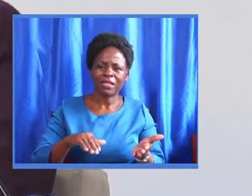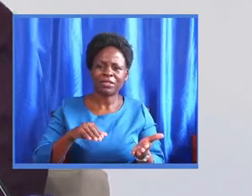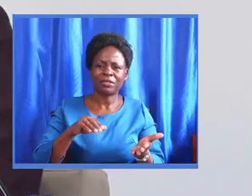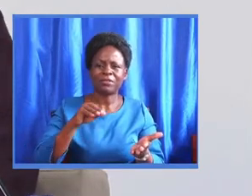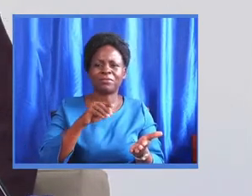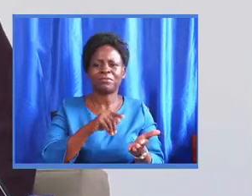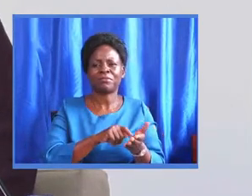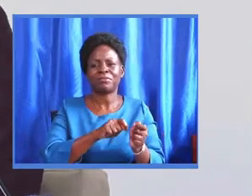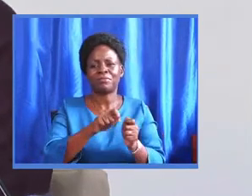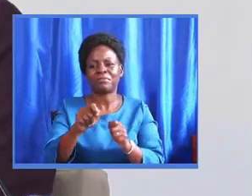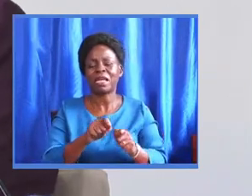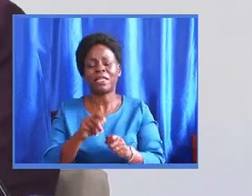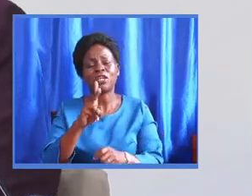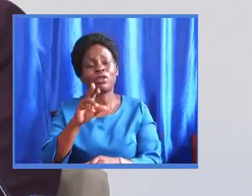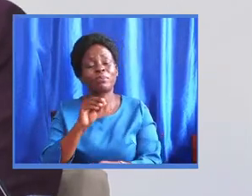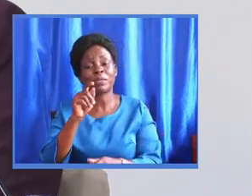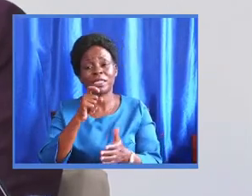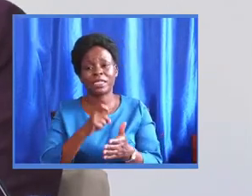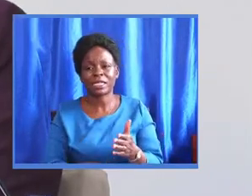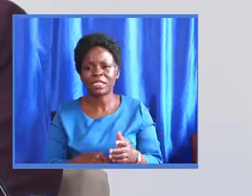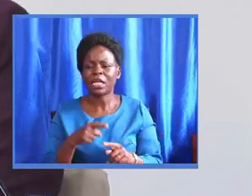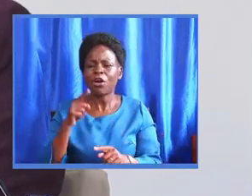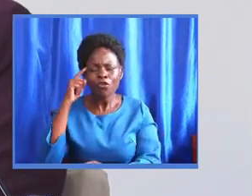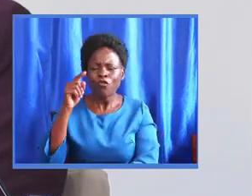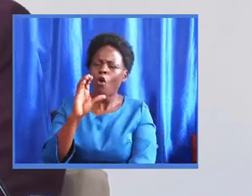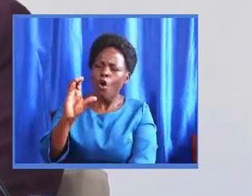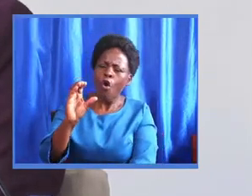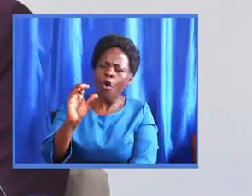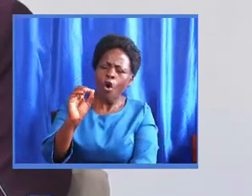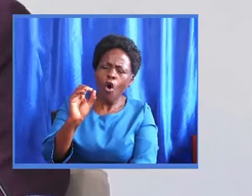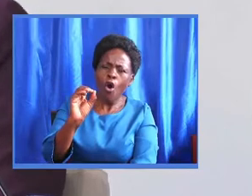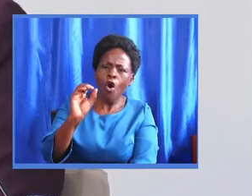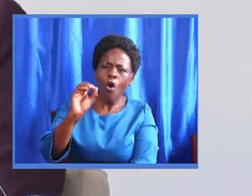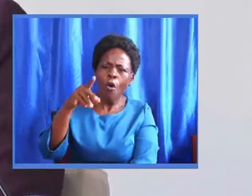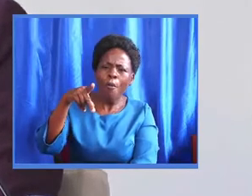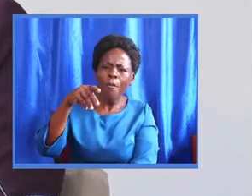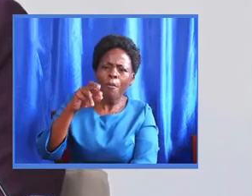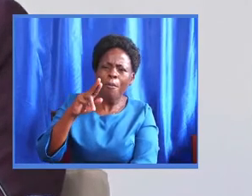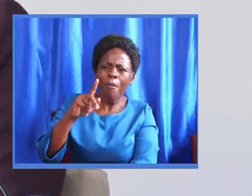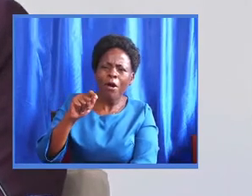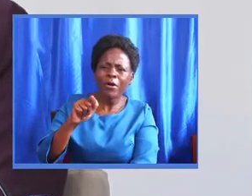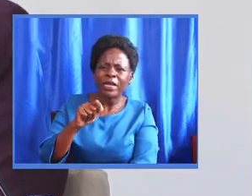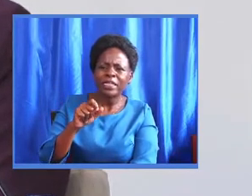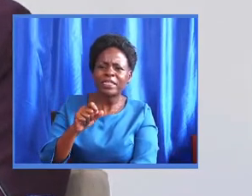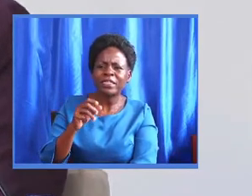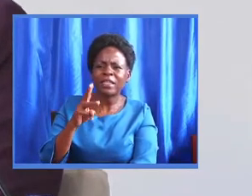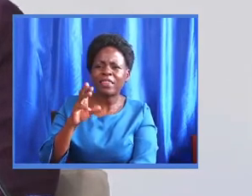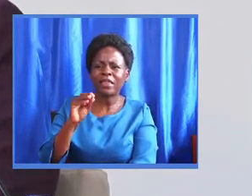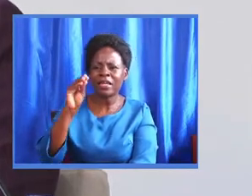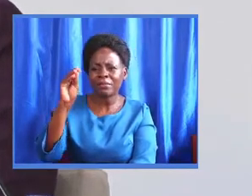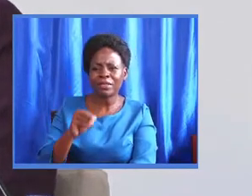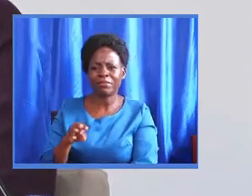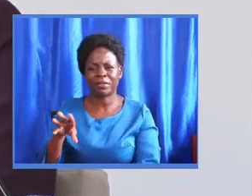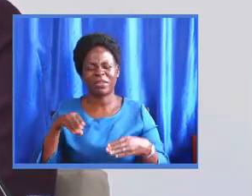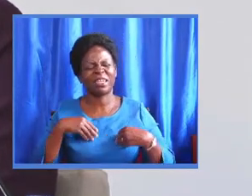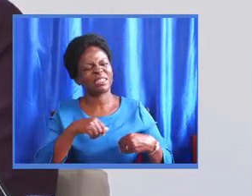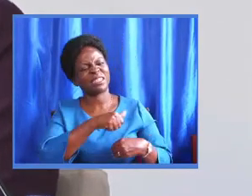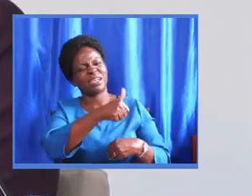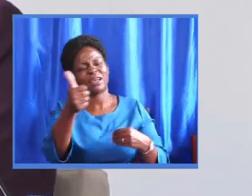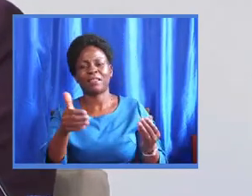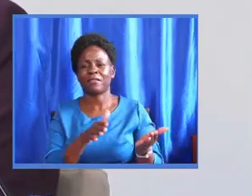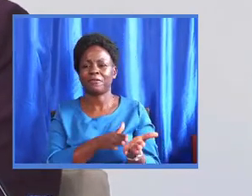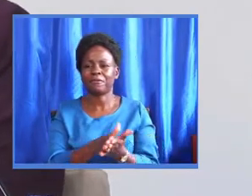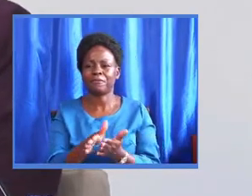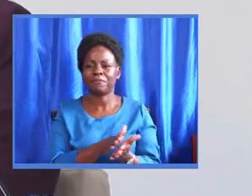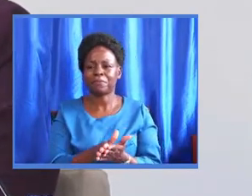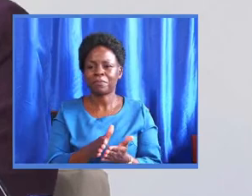and then 20% of the tax. Now, for corporates, it was at large. 30%, but then we allow all the expenses.